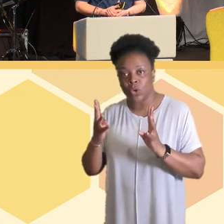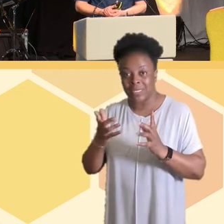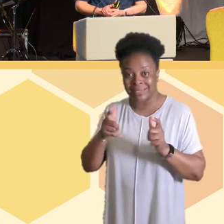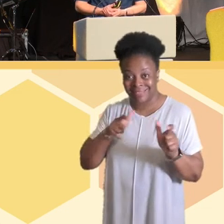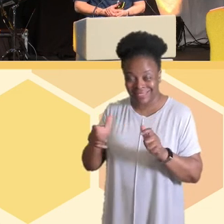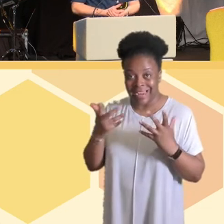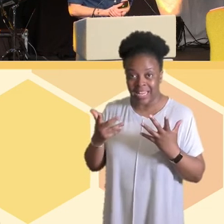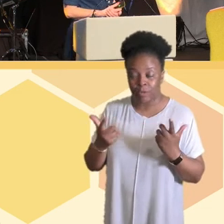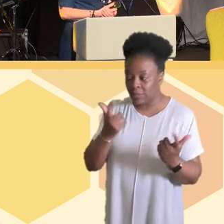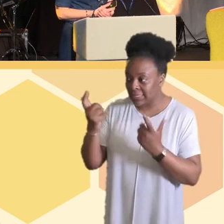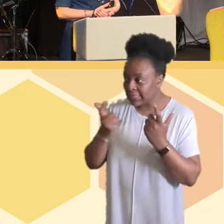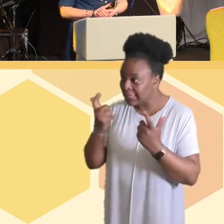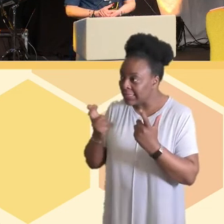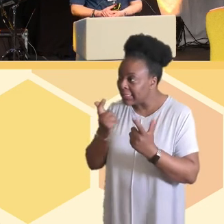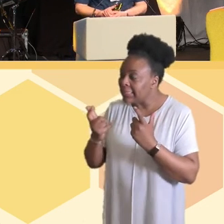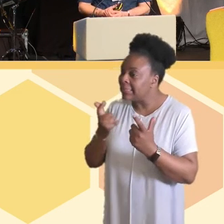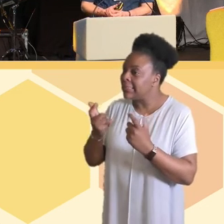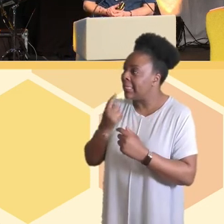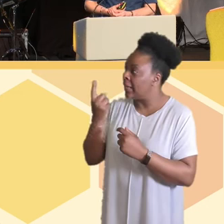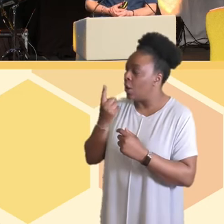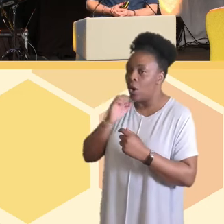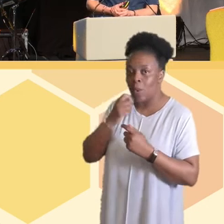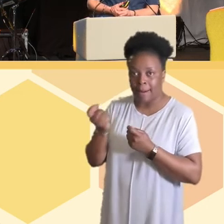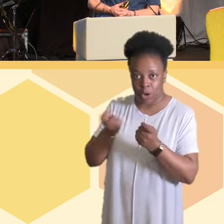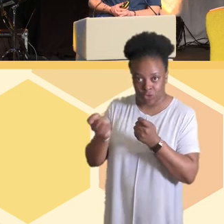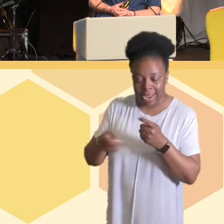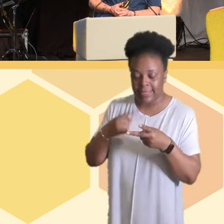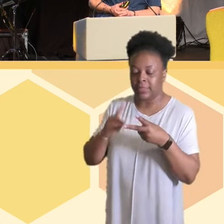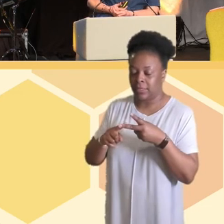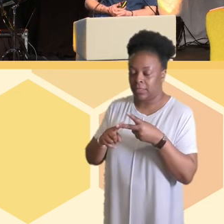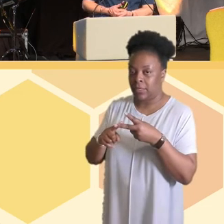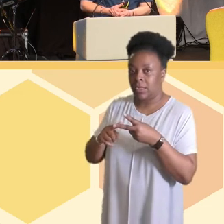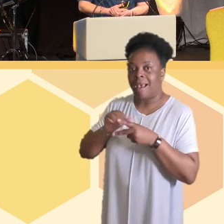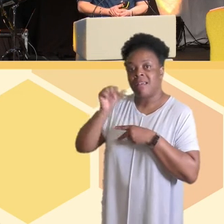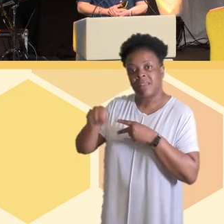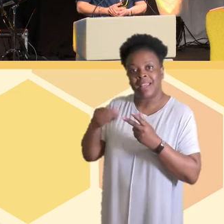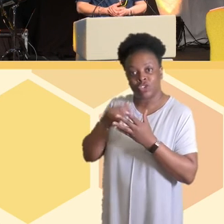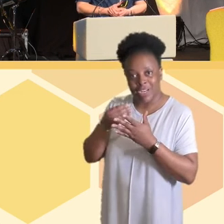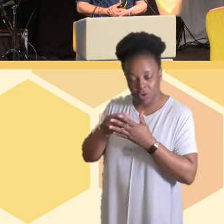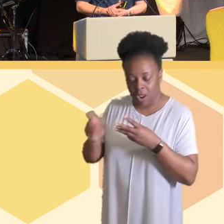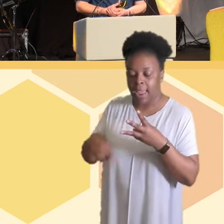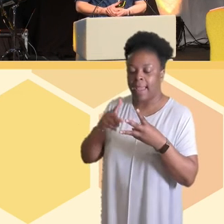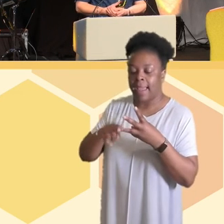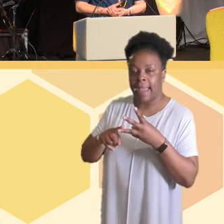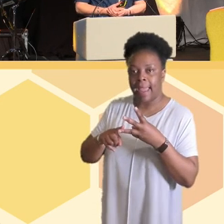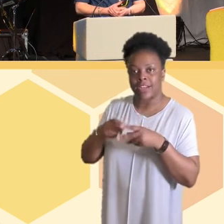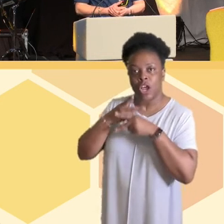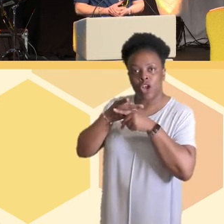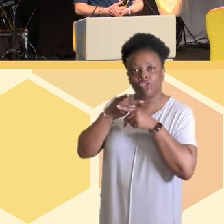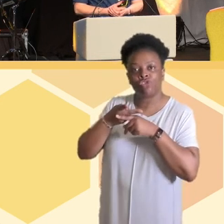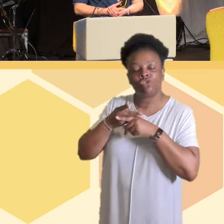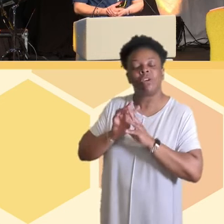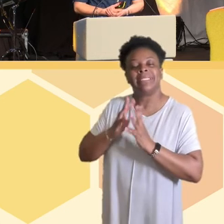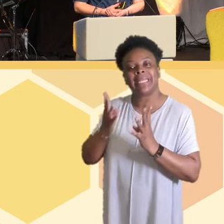a treasurer to succeed John in a year, and a trustee with experience in safeguarding to join the